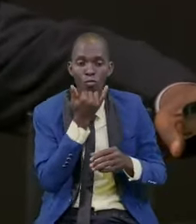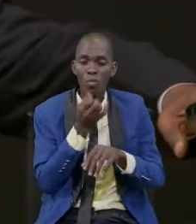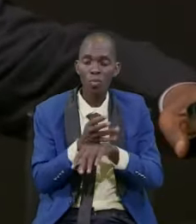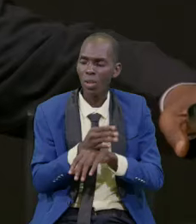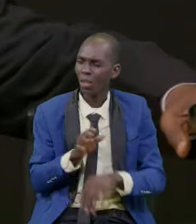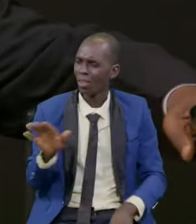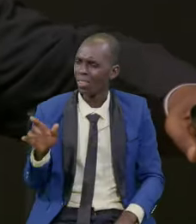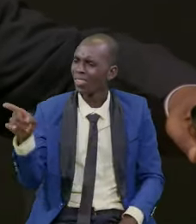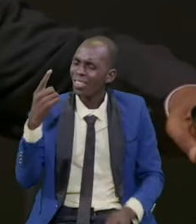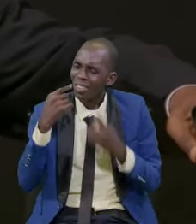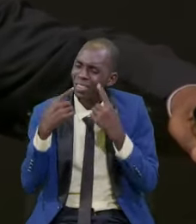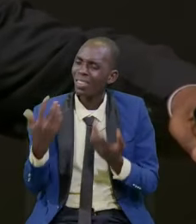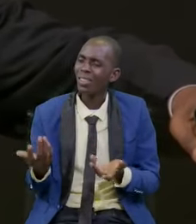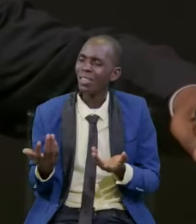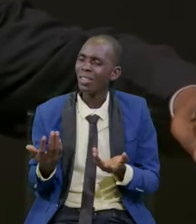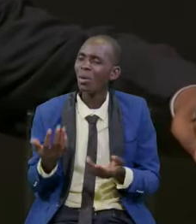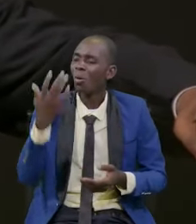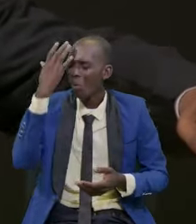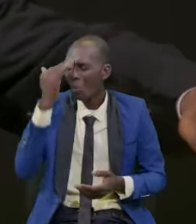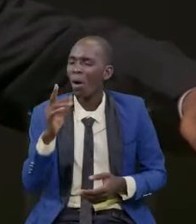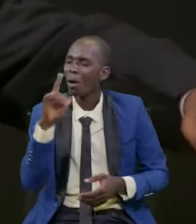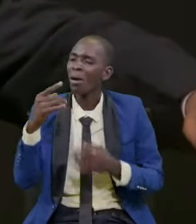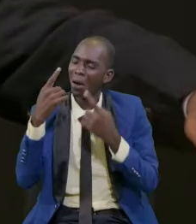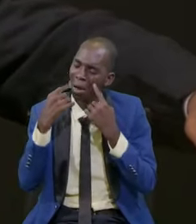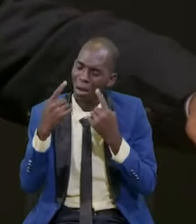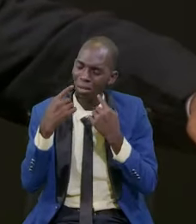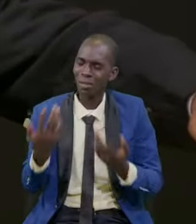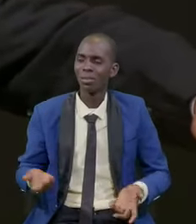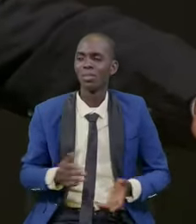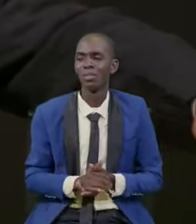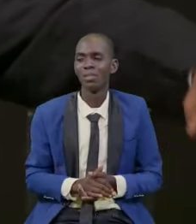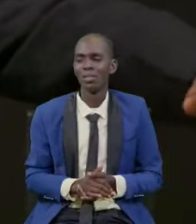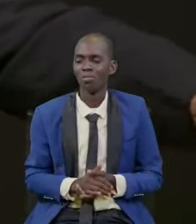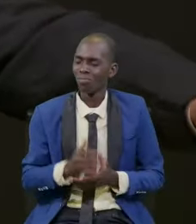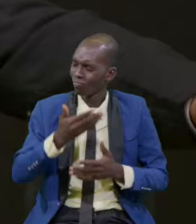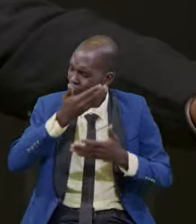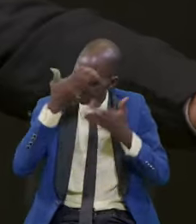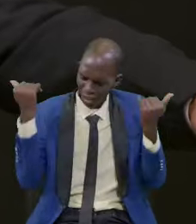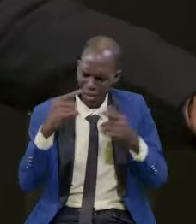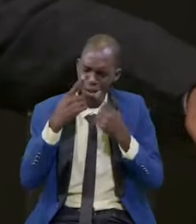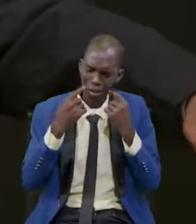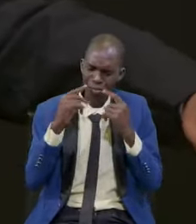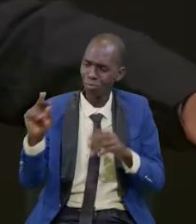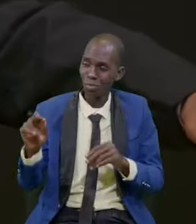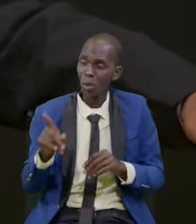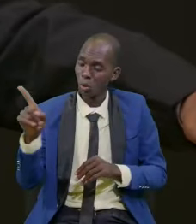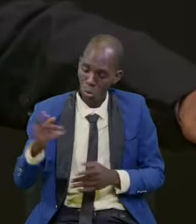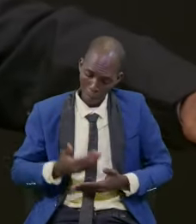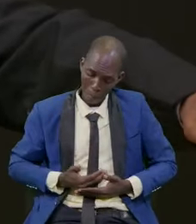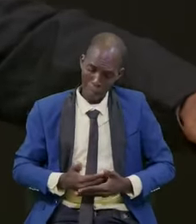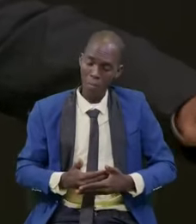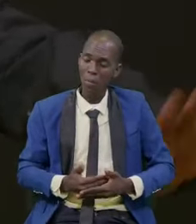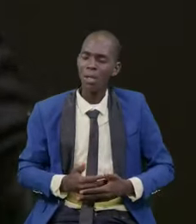You never can tell what that baby will become. Forget about what you have done. Forget about your